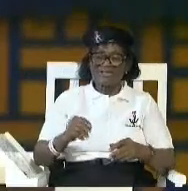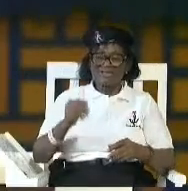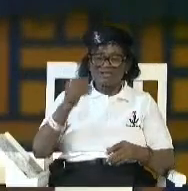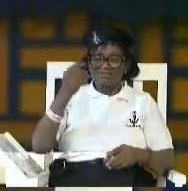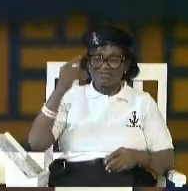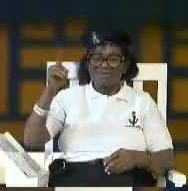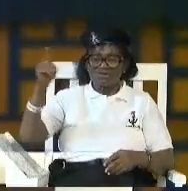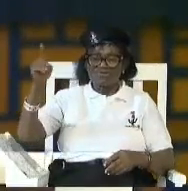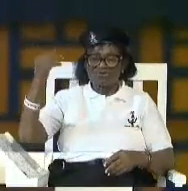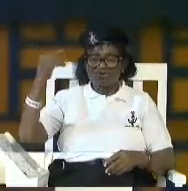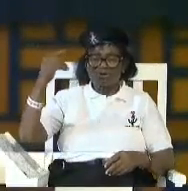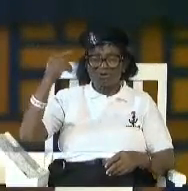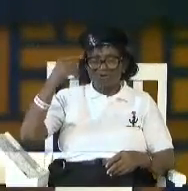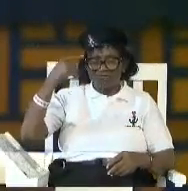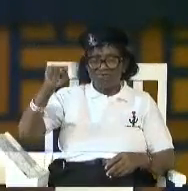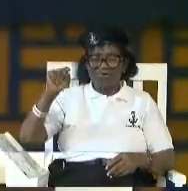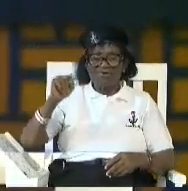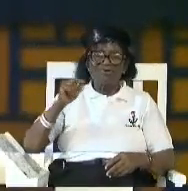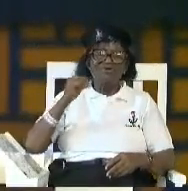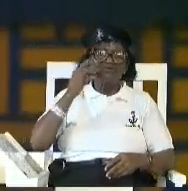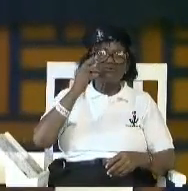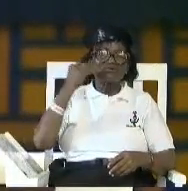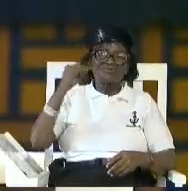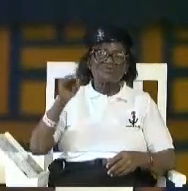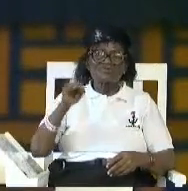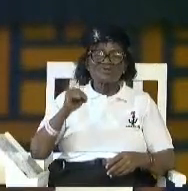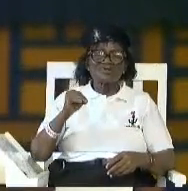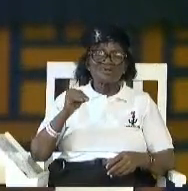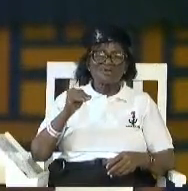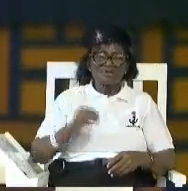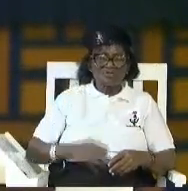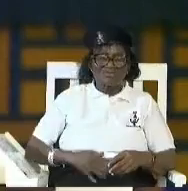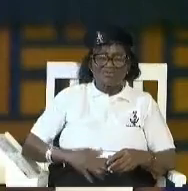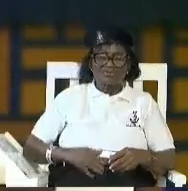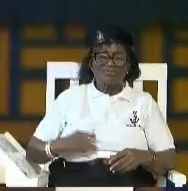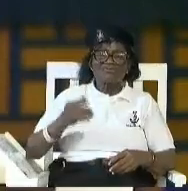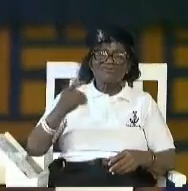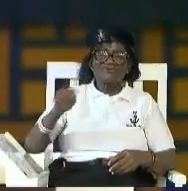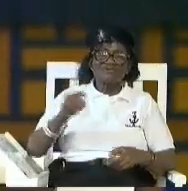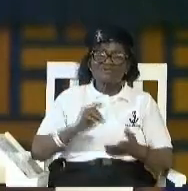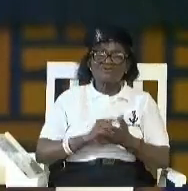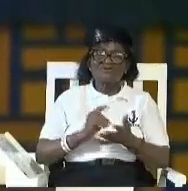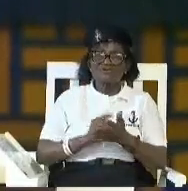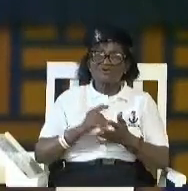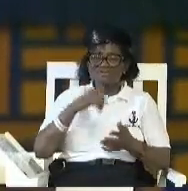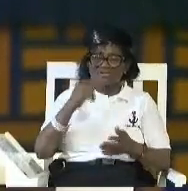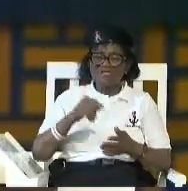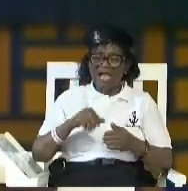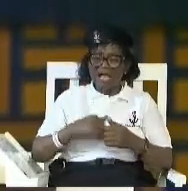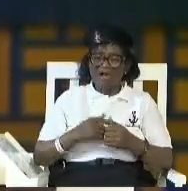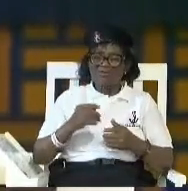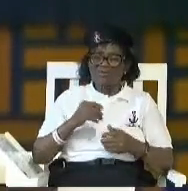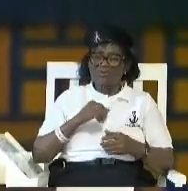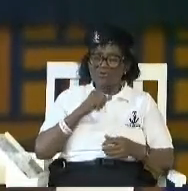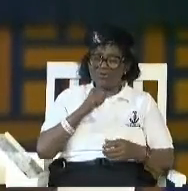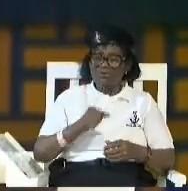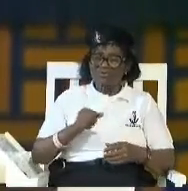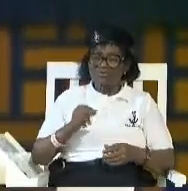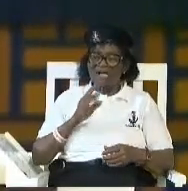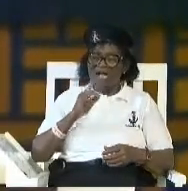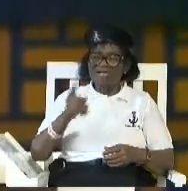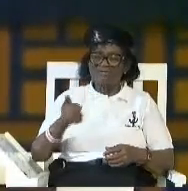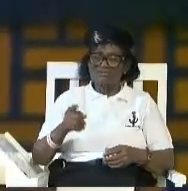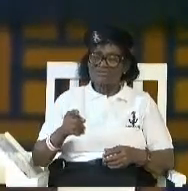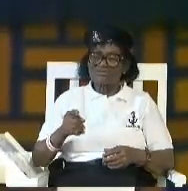The doctor said, "How old are you?" The lady said, 58. They said, sorry. You're